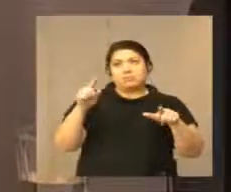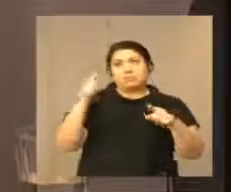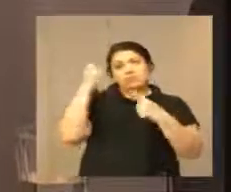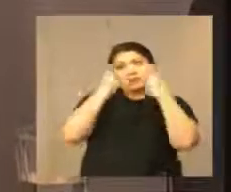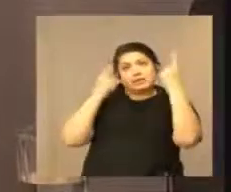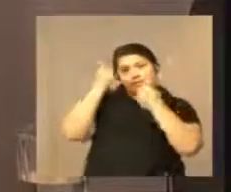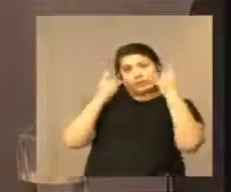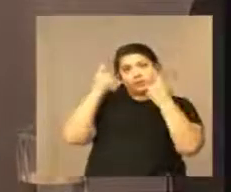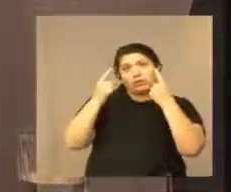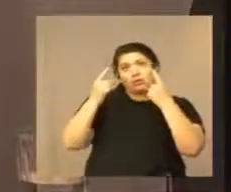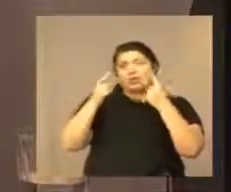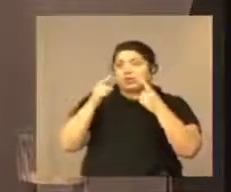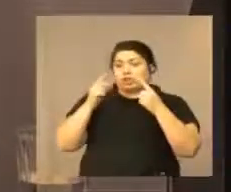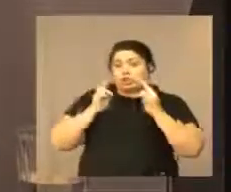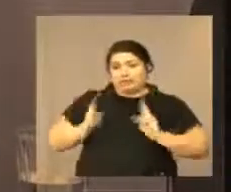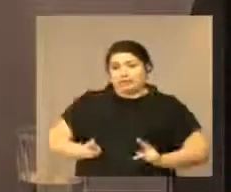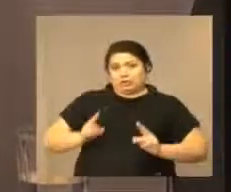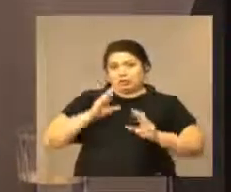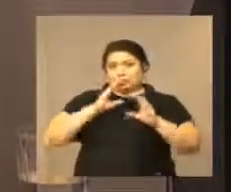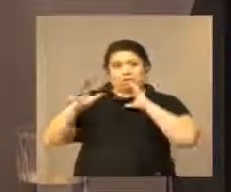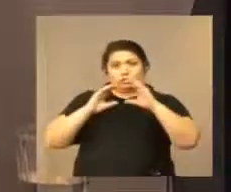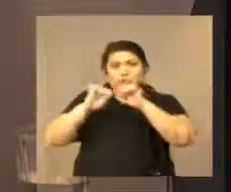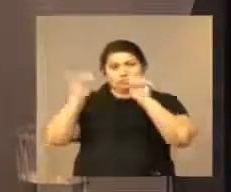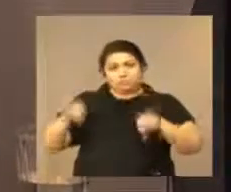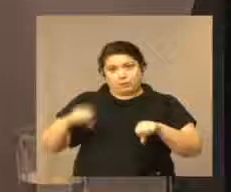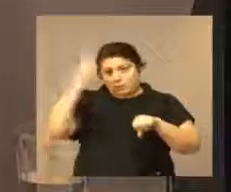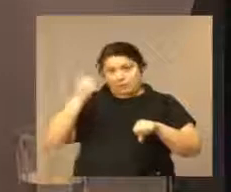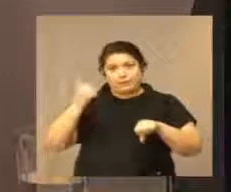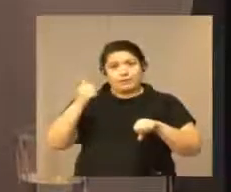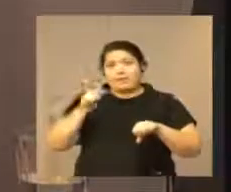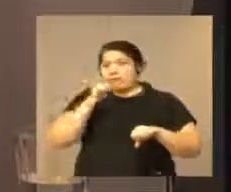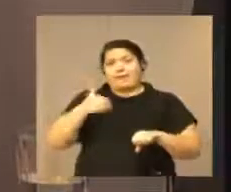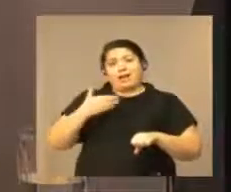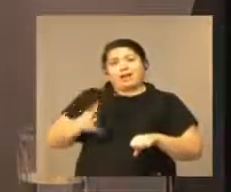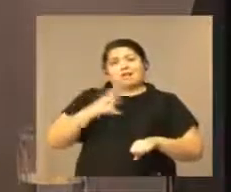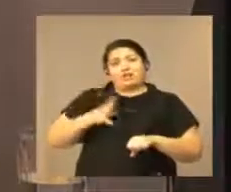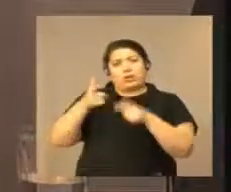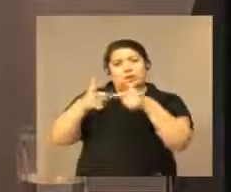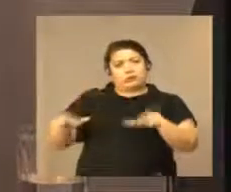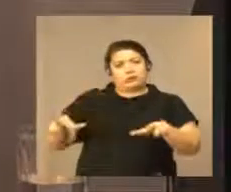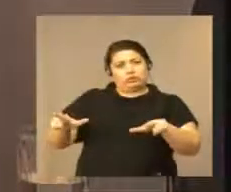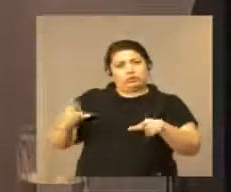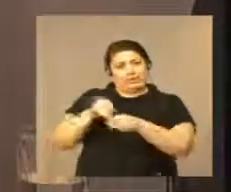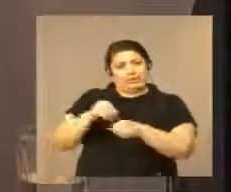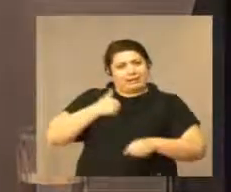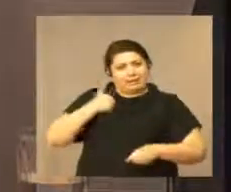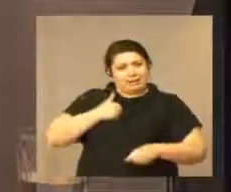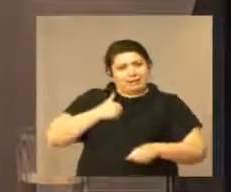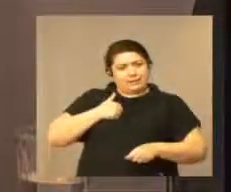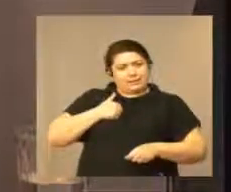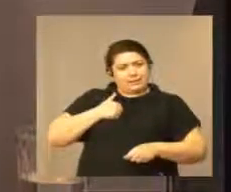human communications, since there is no official language of American Sign Language in Canada? That makes